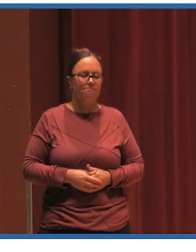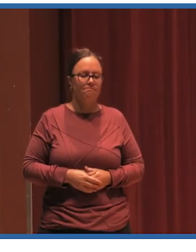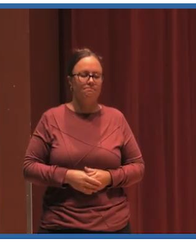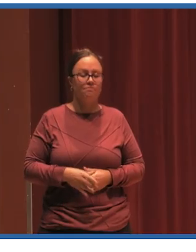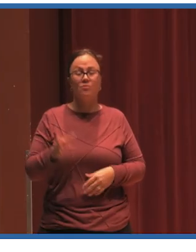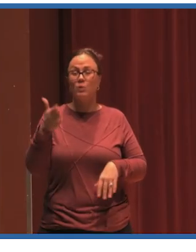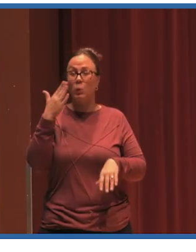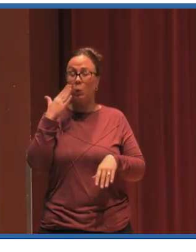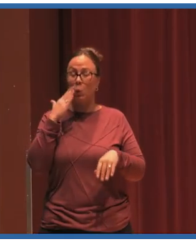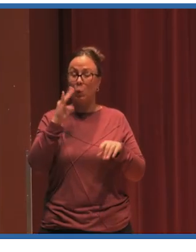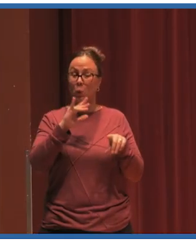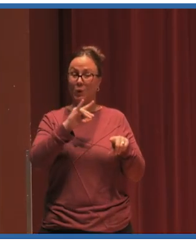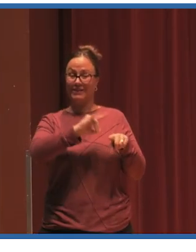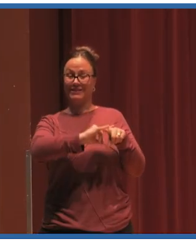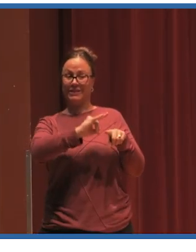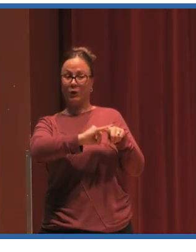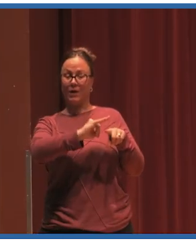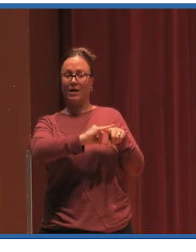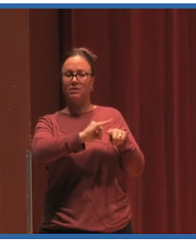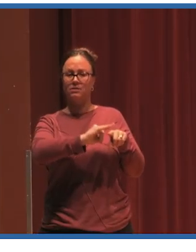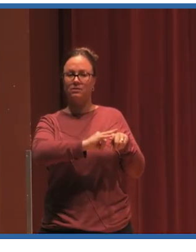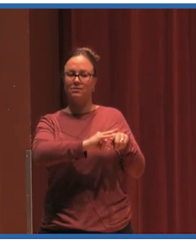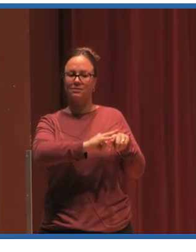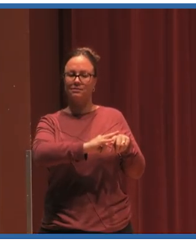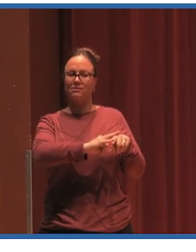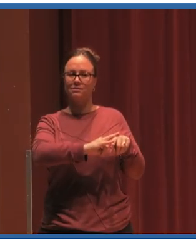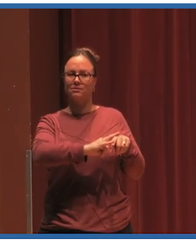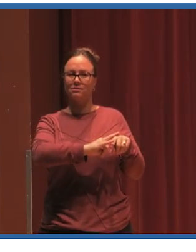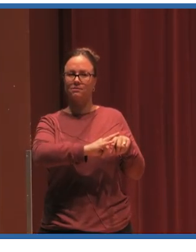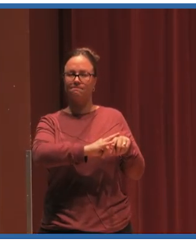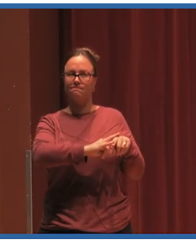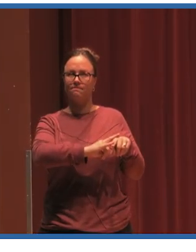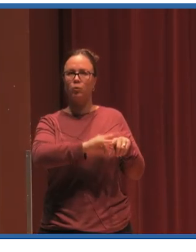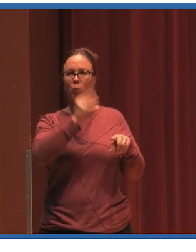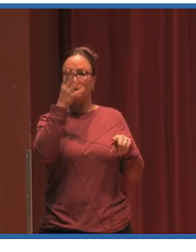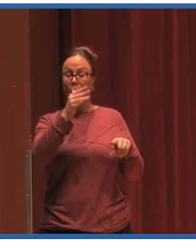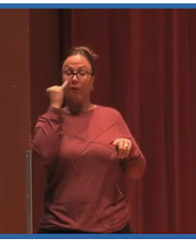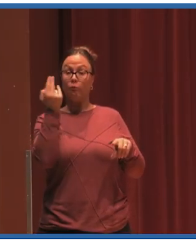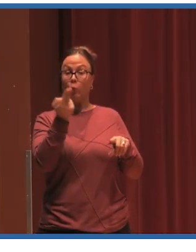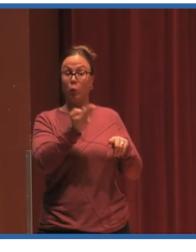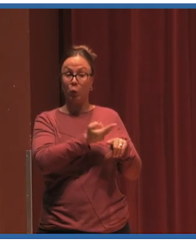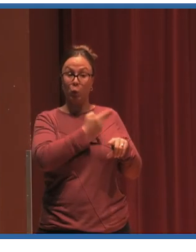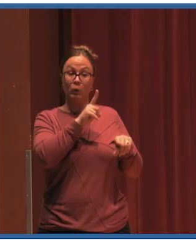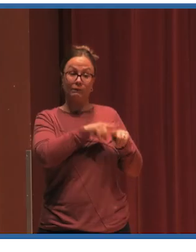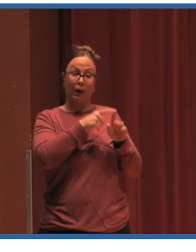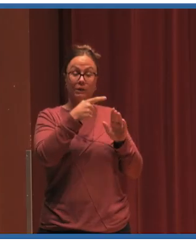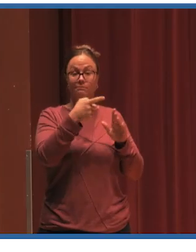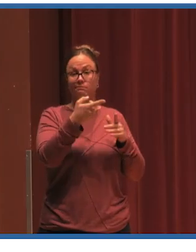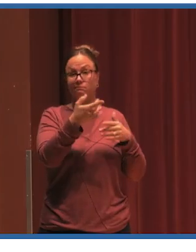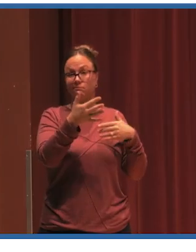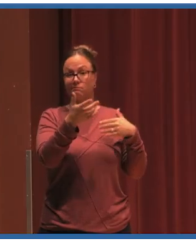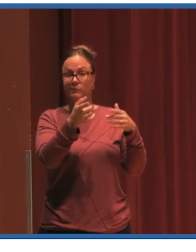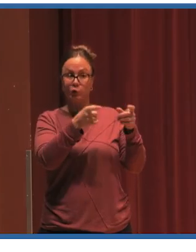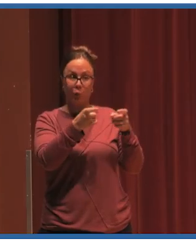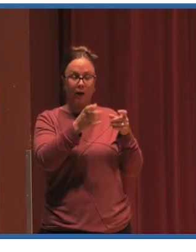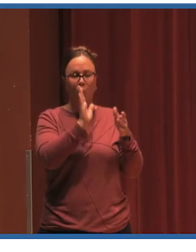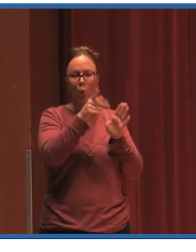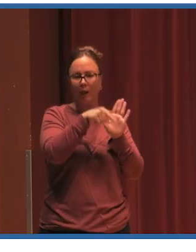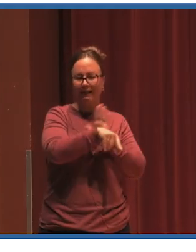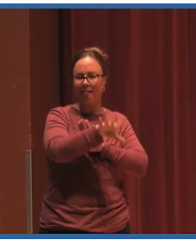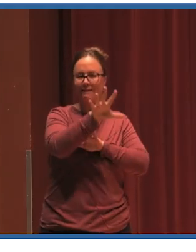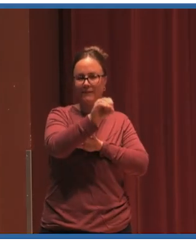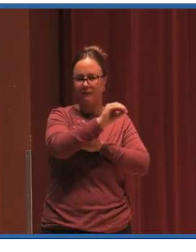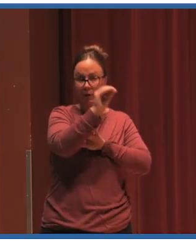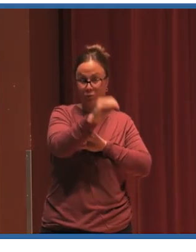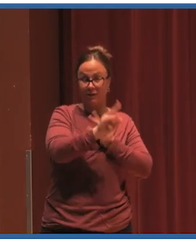cigarettes are a product that they'll tell you, if used as directed, it will kill 50% of the people who use it. So